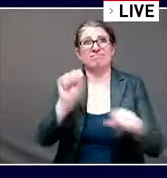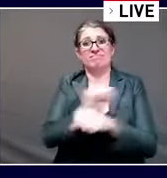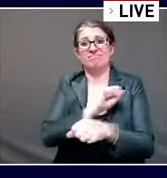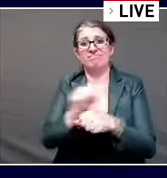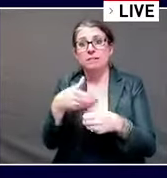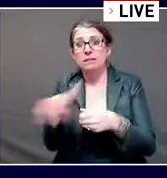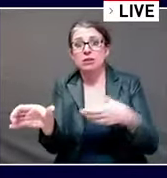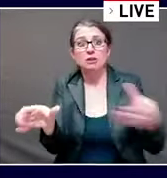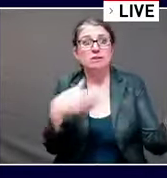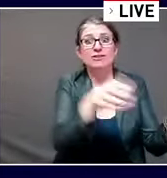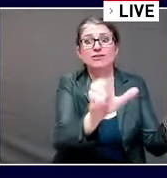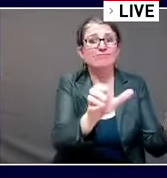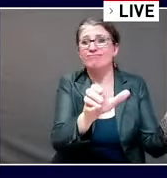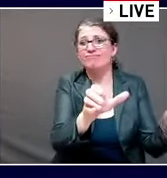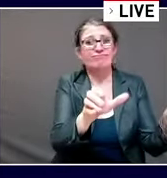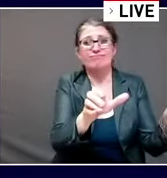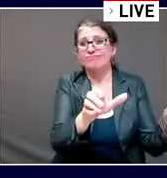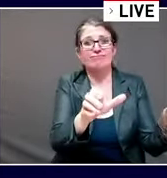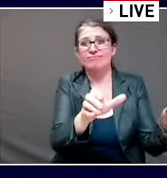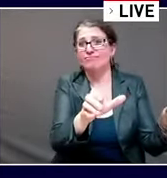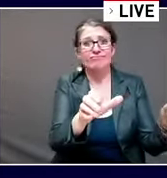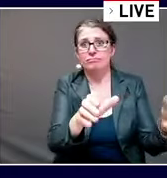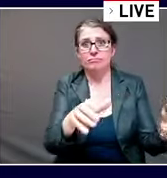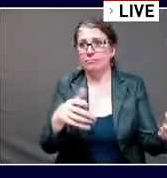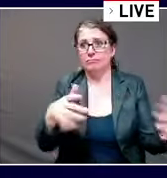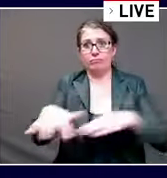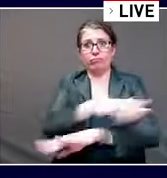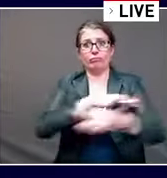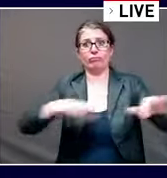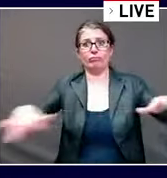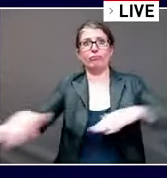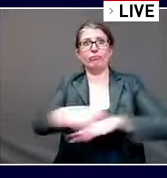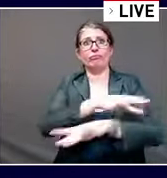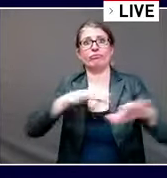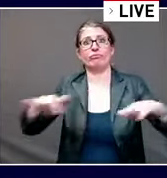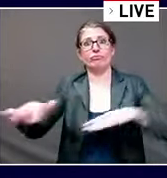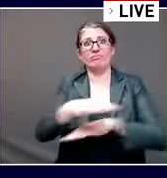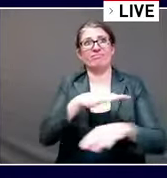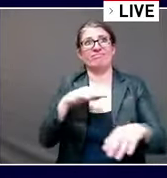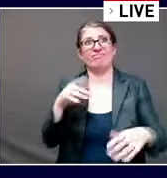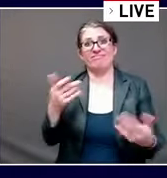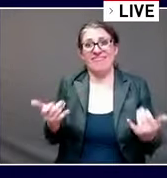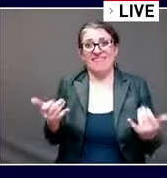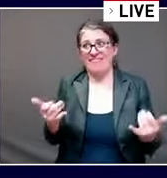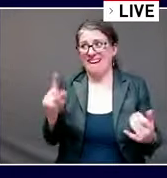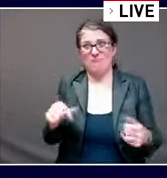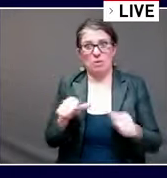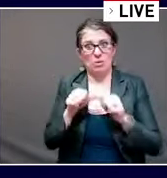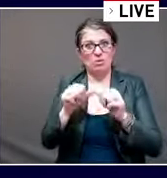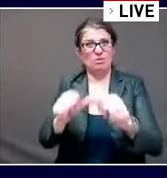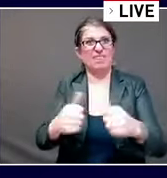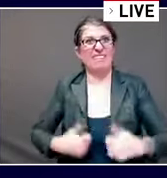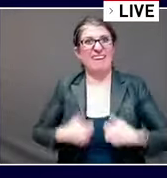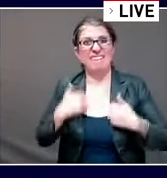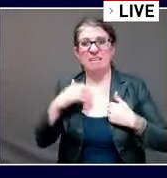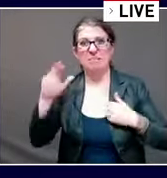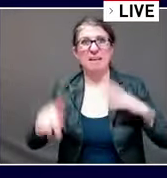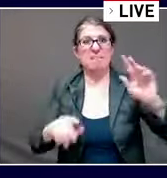is to intervene in your own world to reduce the likelihood of community transmission. And that starts at